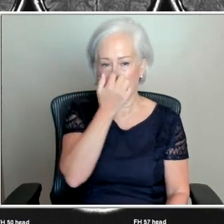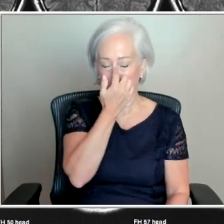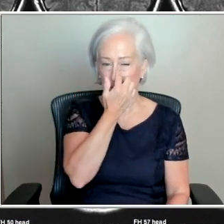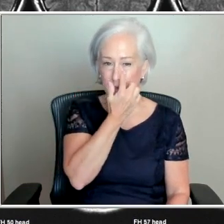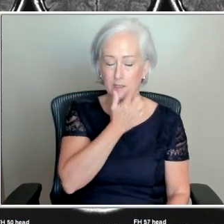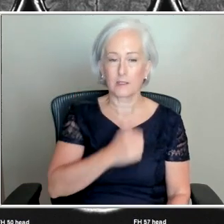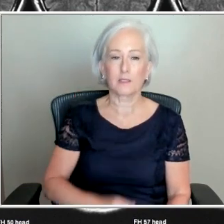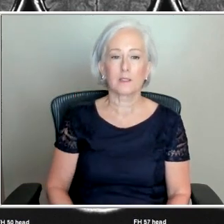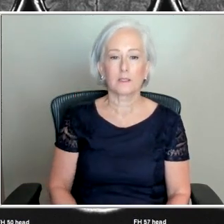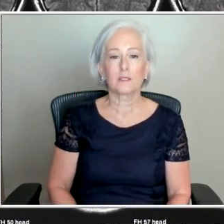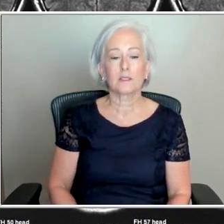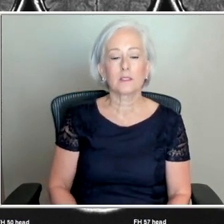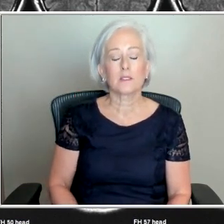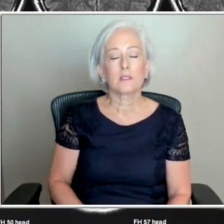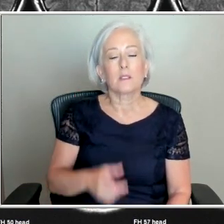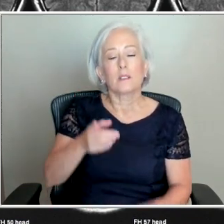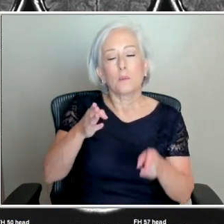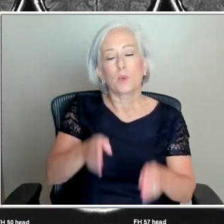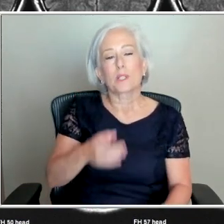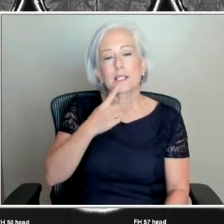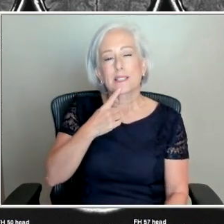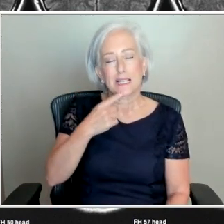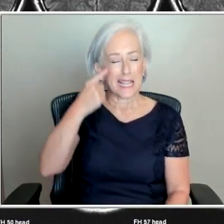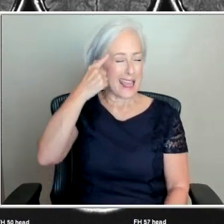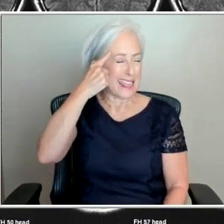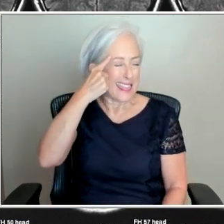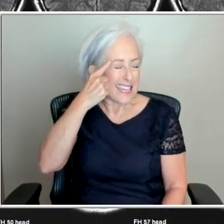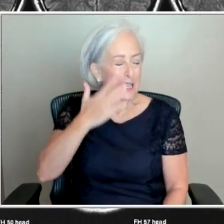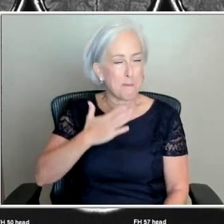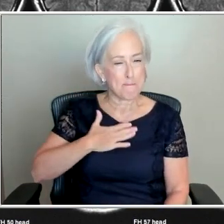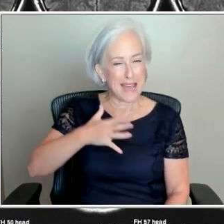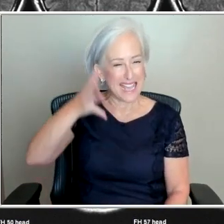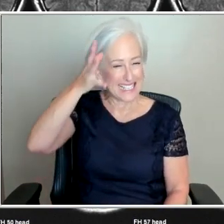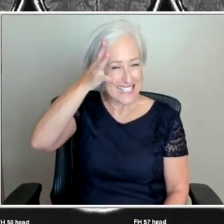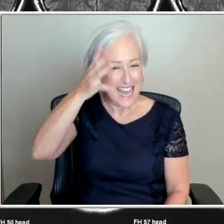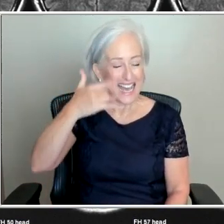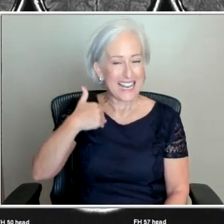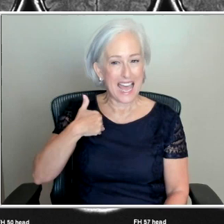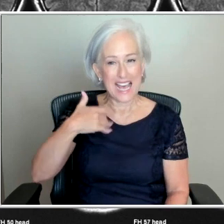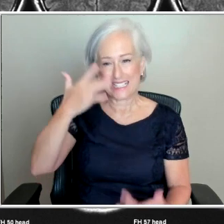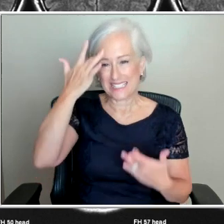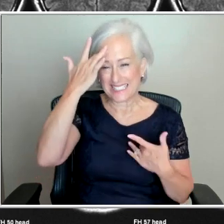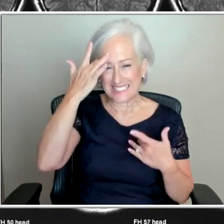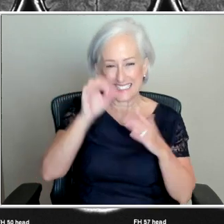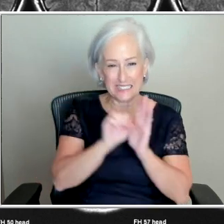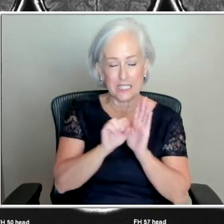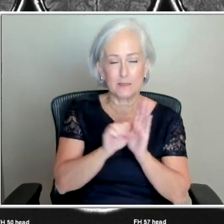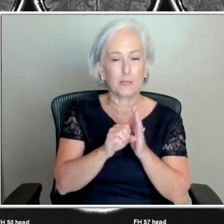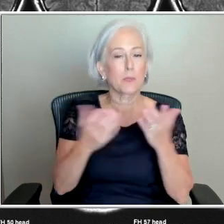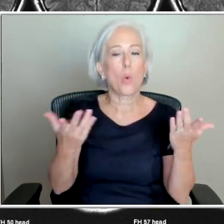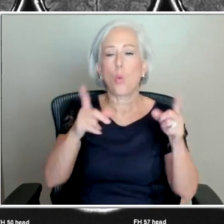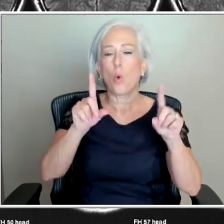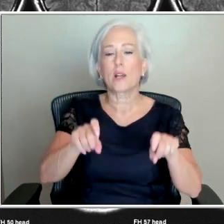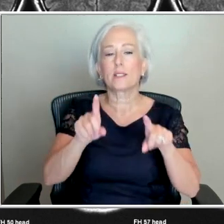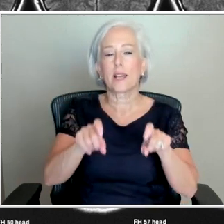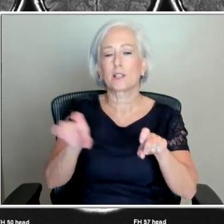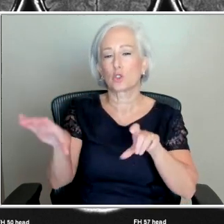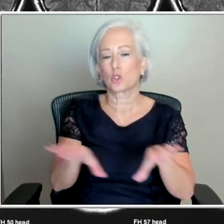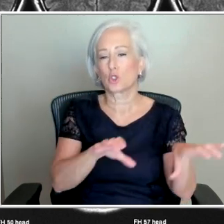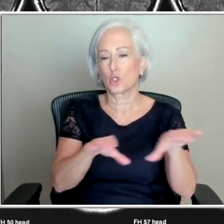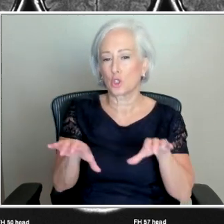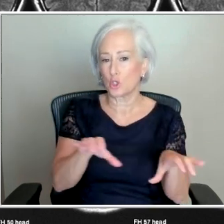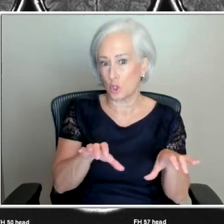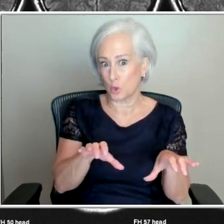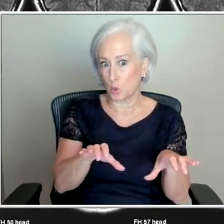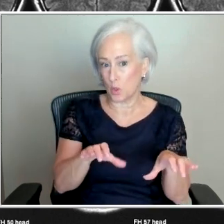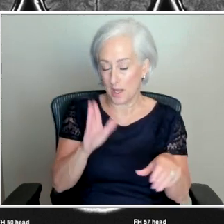This person says that they think their dad is showing symptoms. So what tests should he get? Couple things, and are they covered